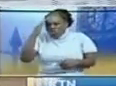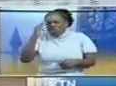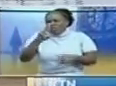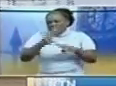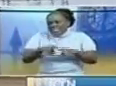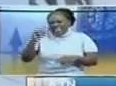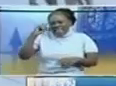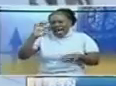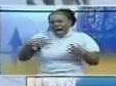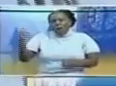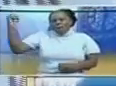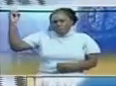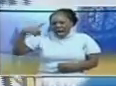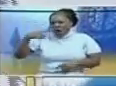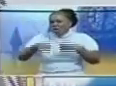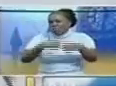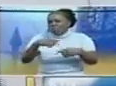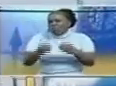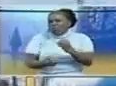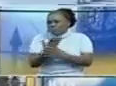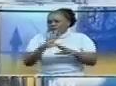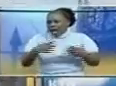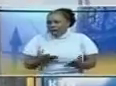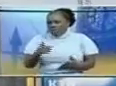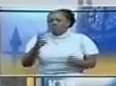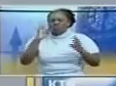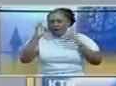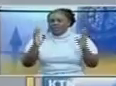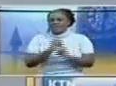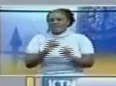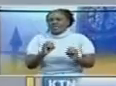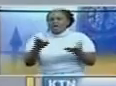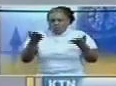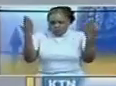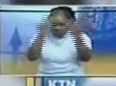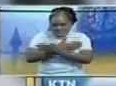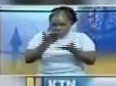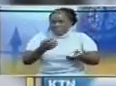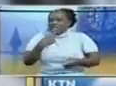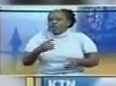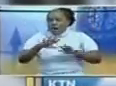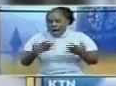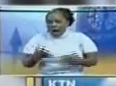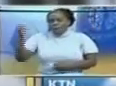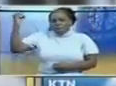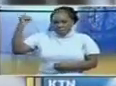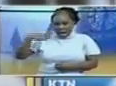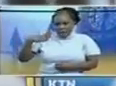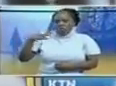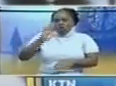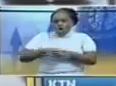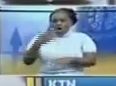how hydroelectric power is produced? Well, wonder no more. Tonight, we'll tell you how on How Things